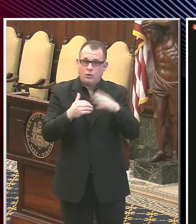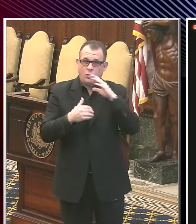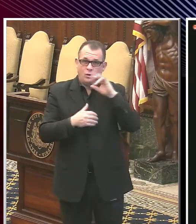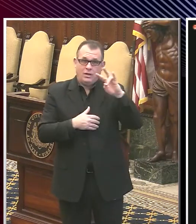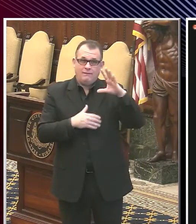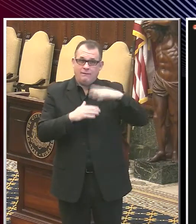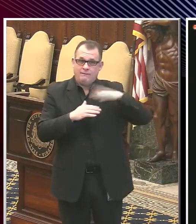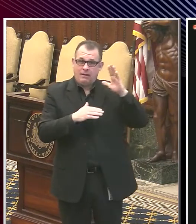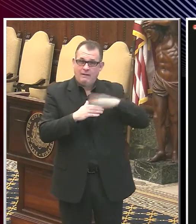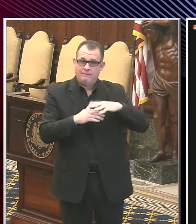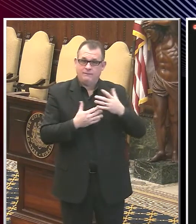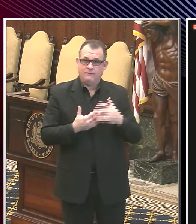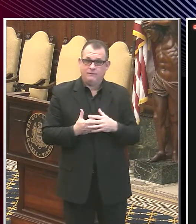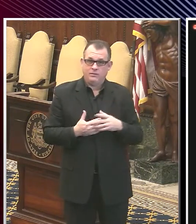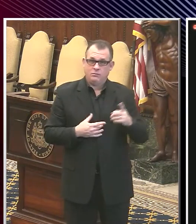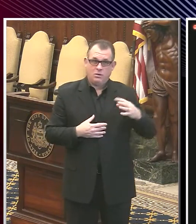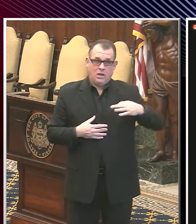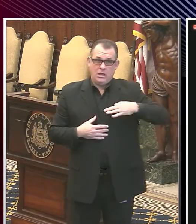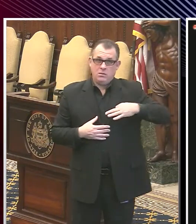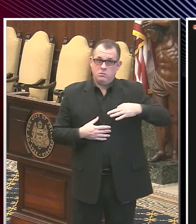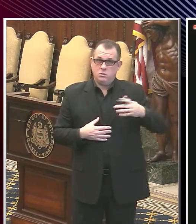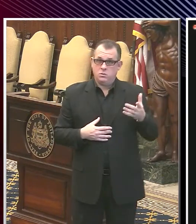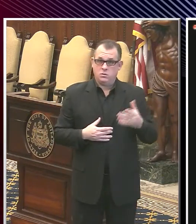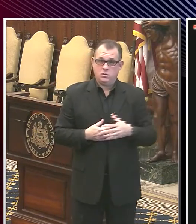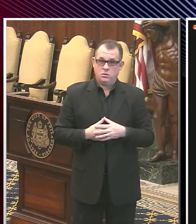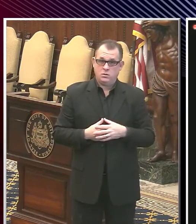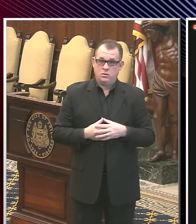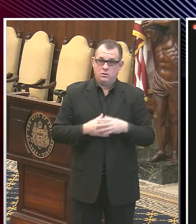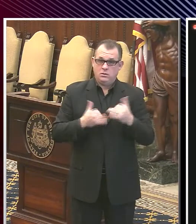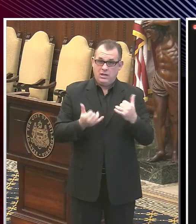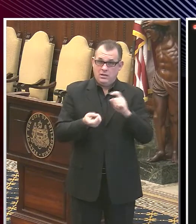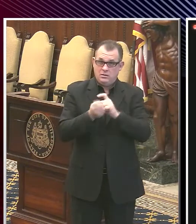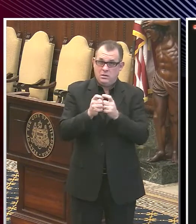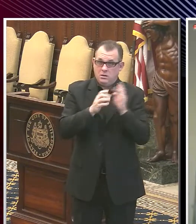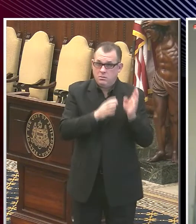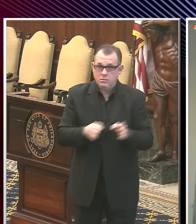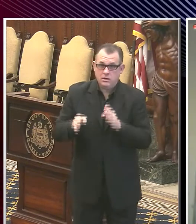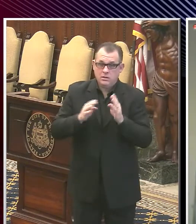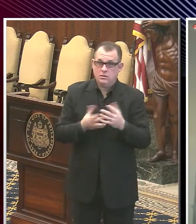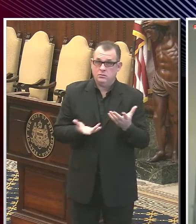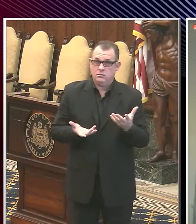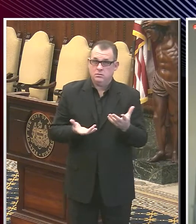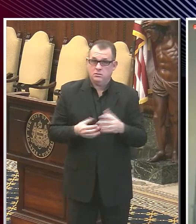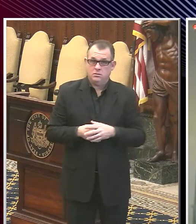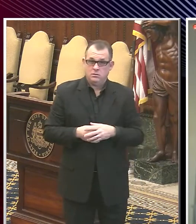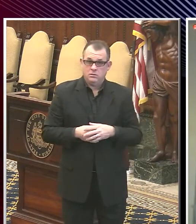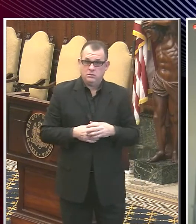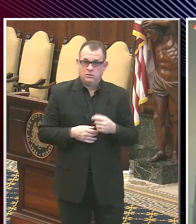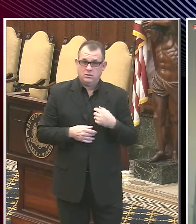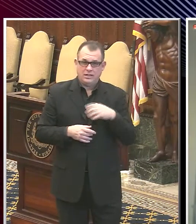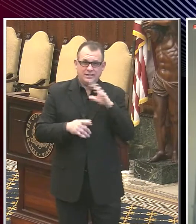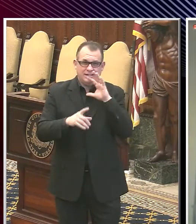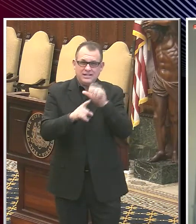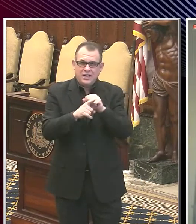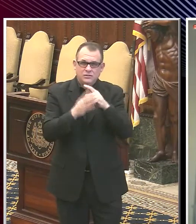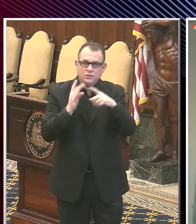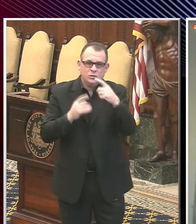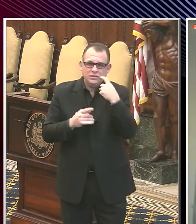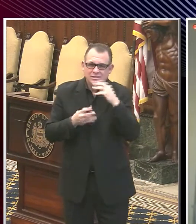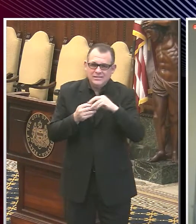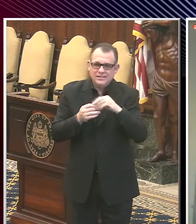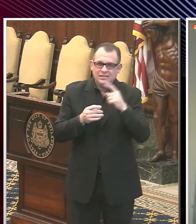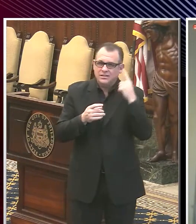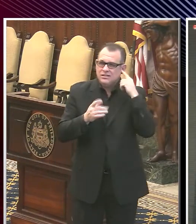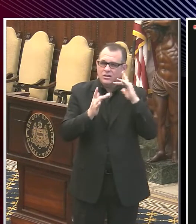over 75 be eligible. How would that change your plan? I didn't quite catch that